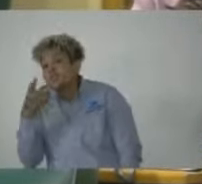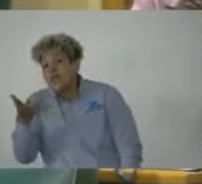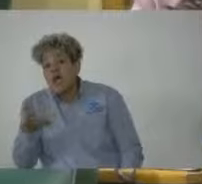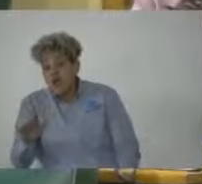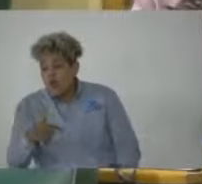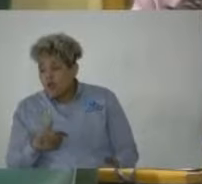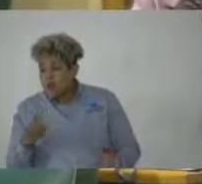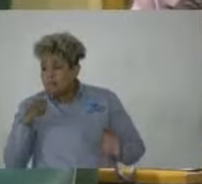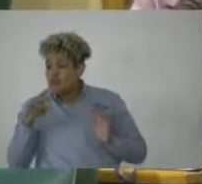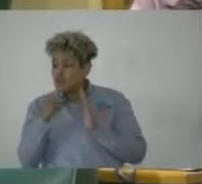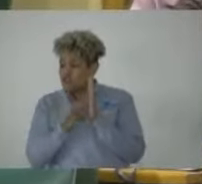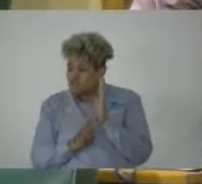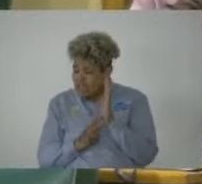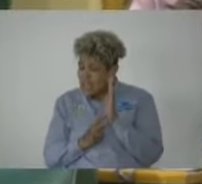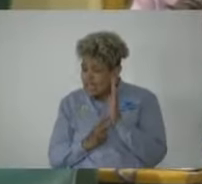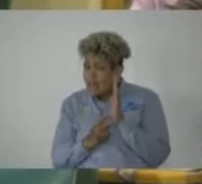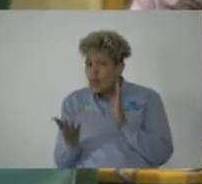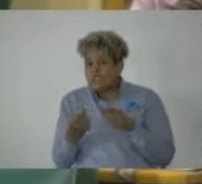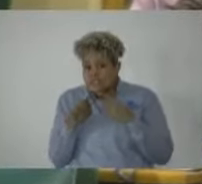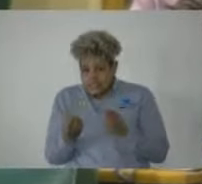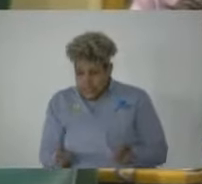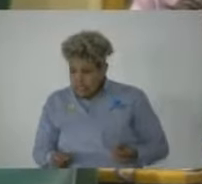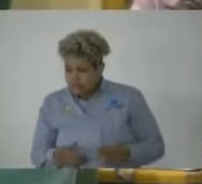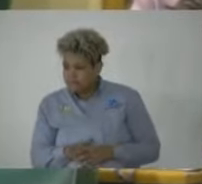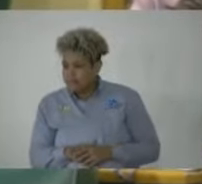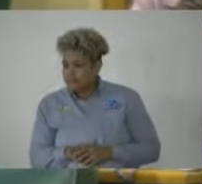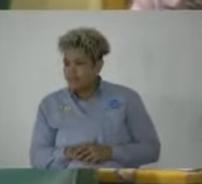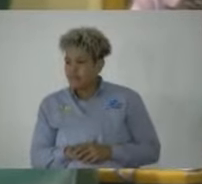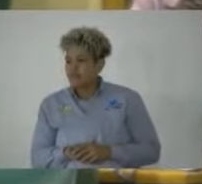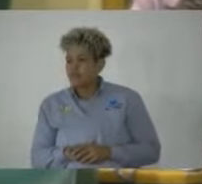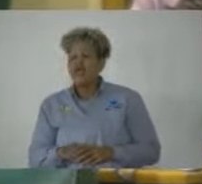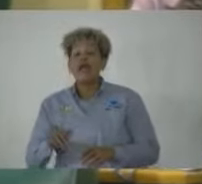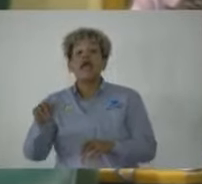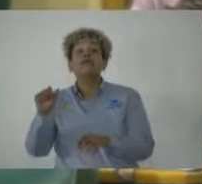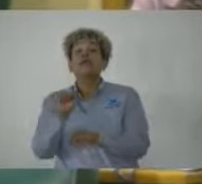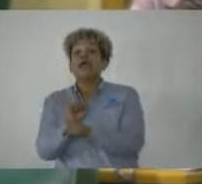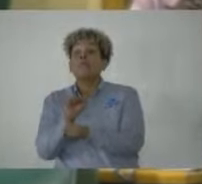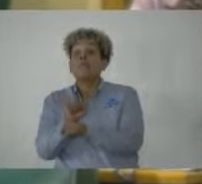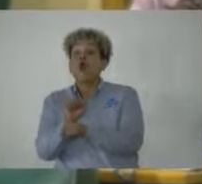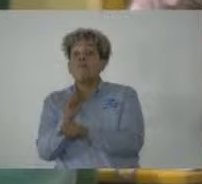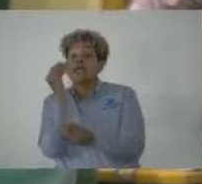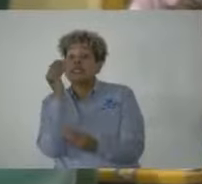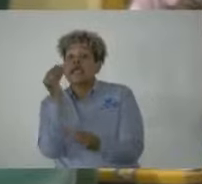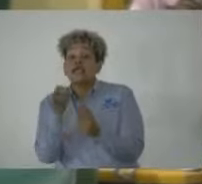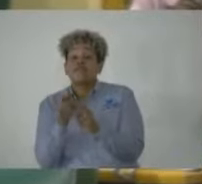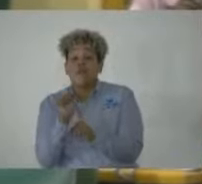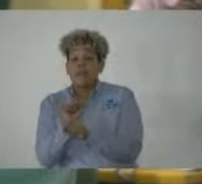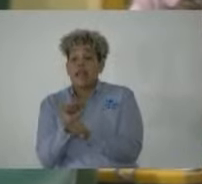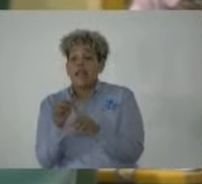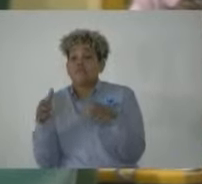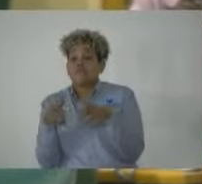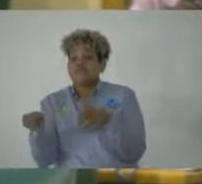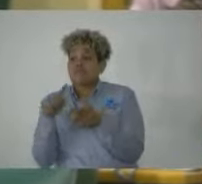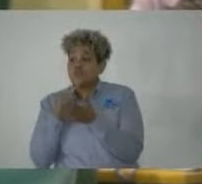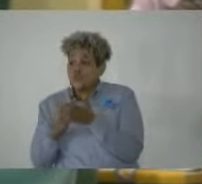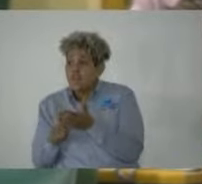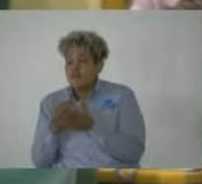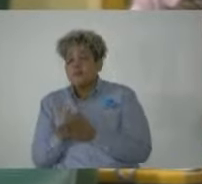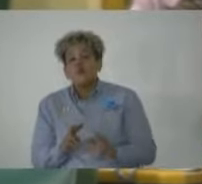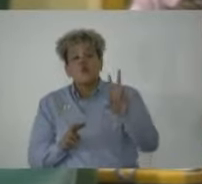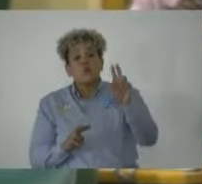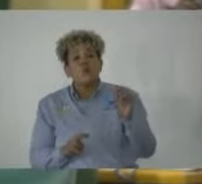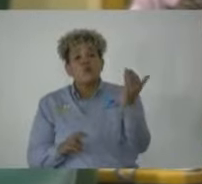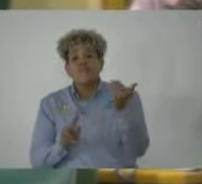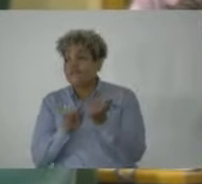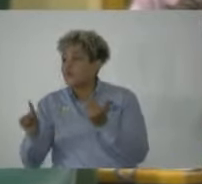me to read what it says. It says, employment data from the labor force surveys between 2015